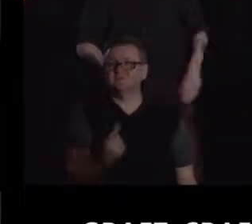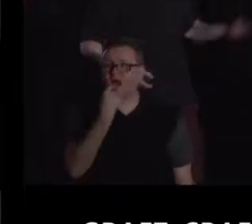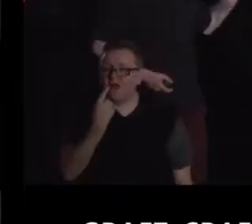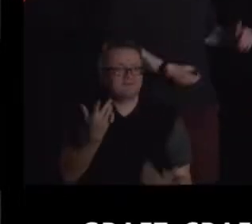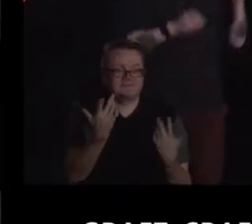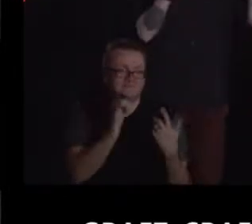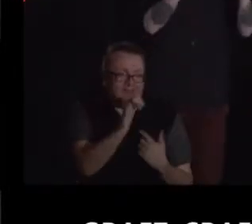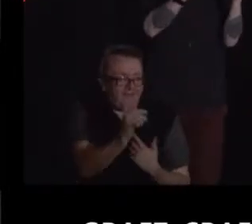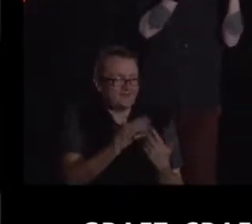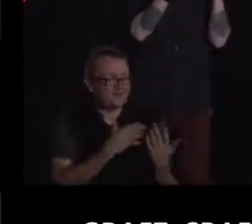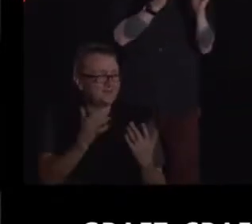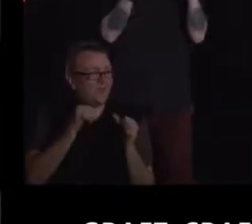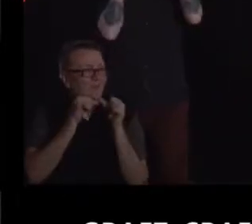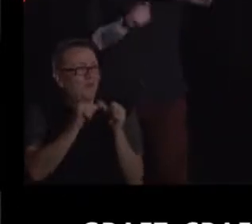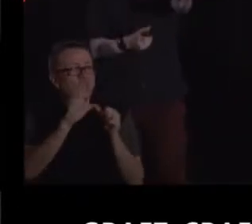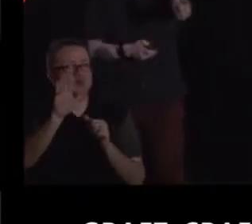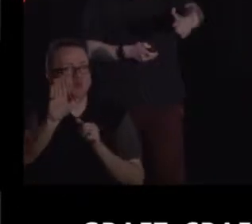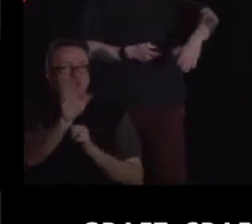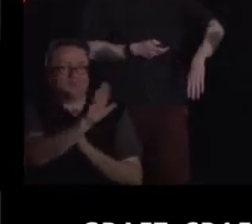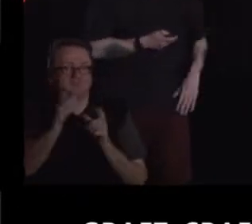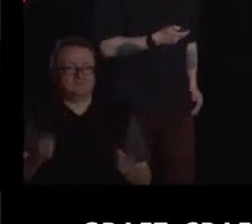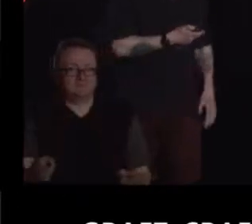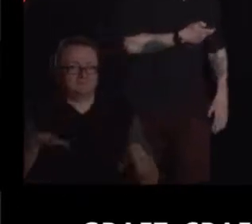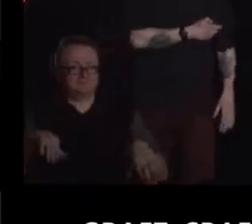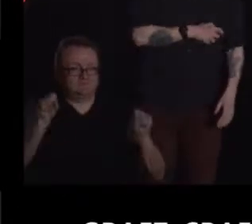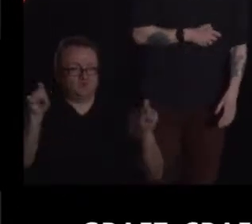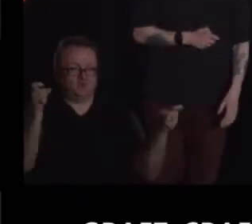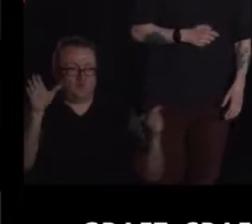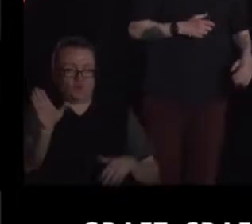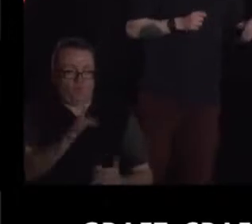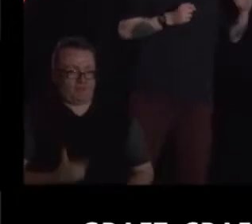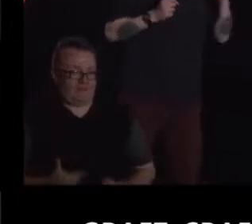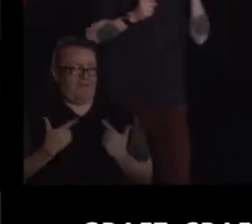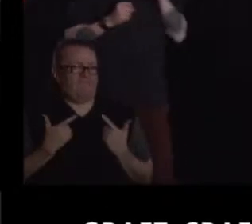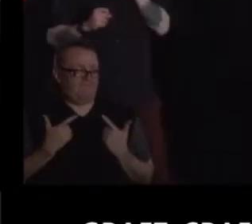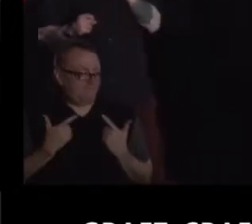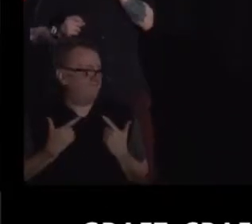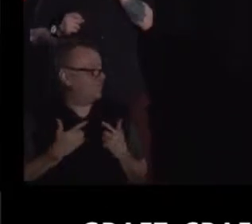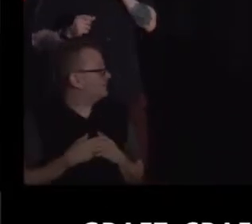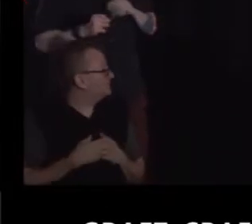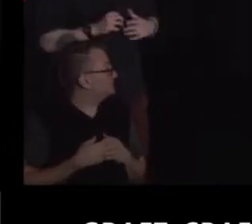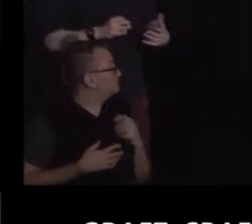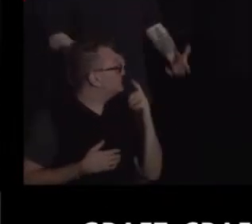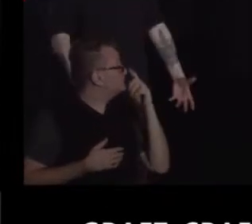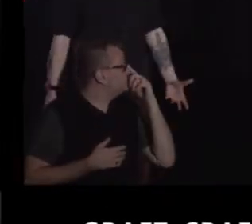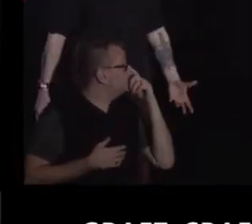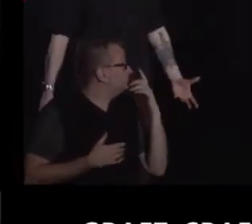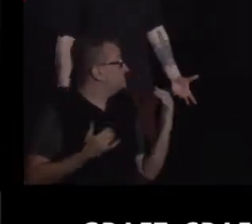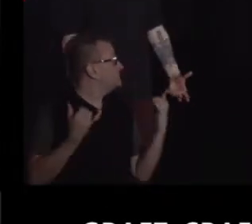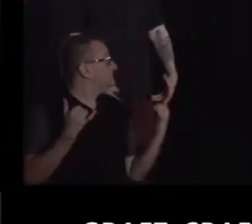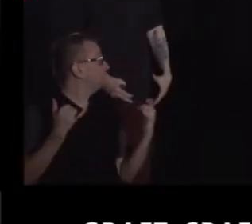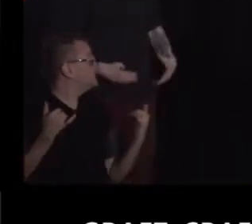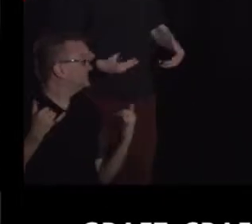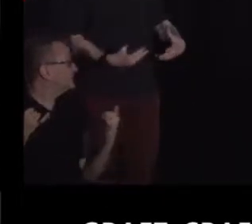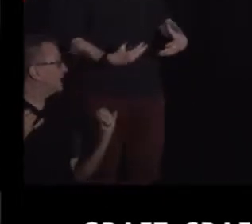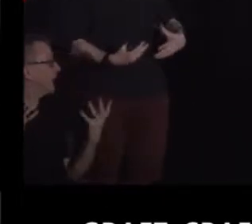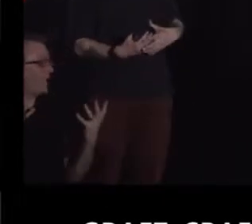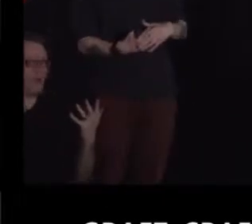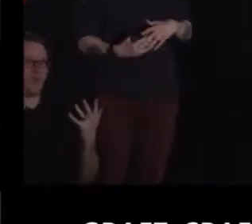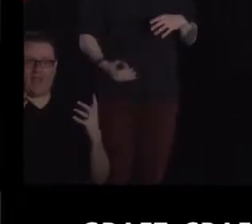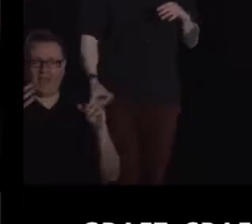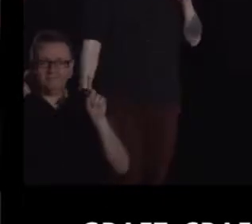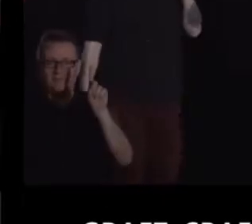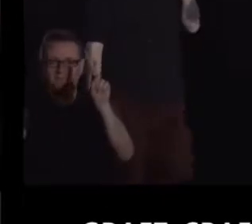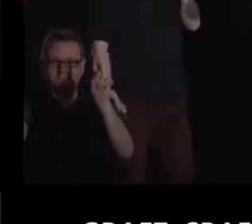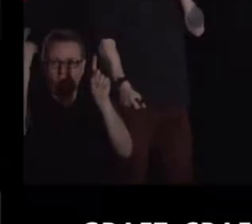know, just get on with it. Again, your circle of control, get on with what you want to get on. So I want to share a few